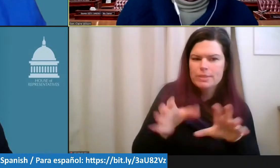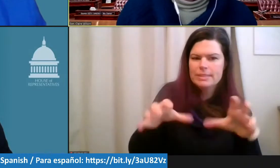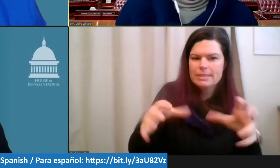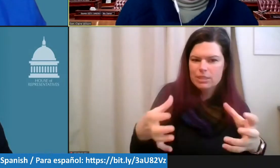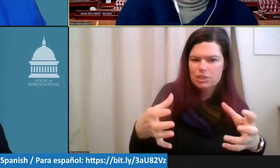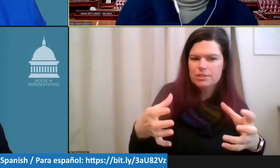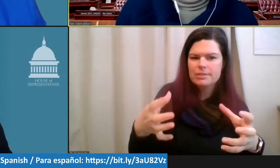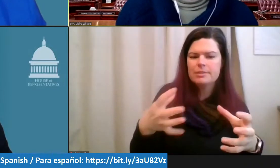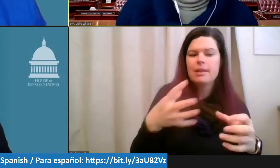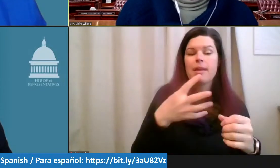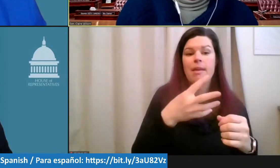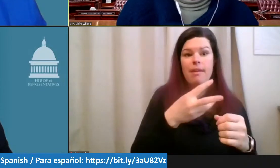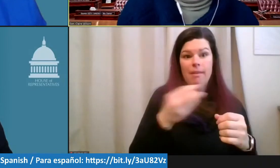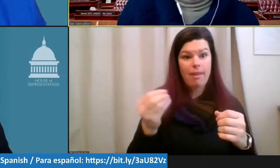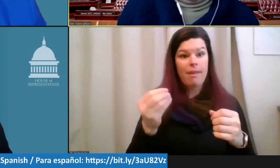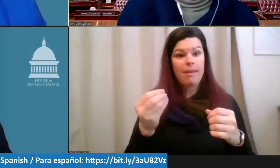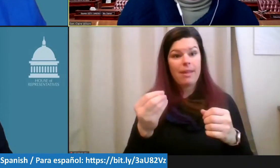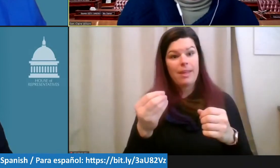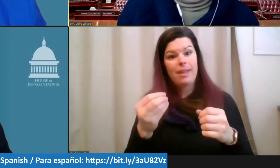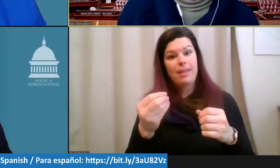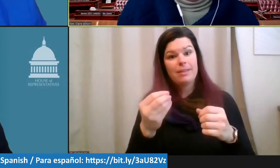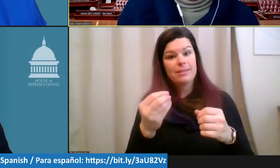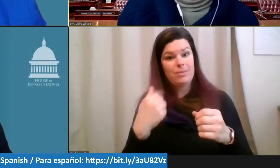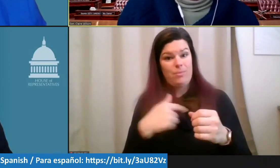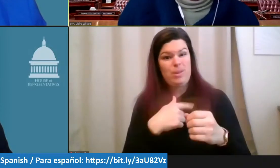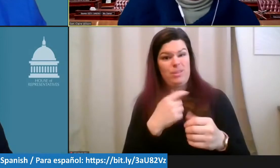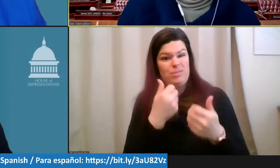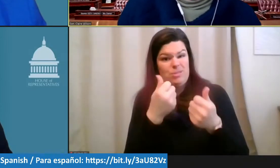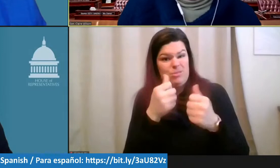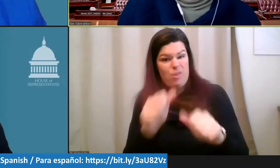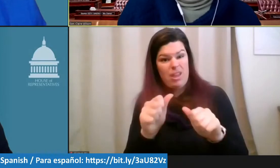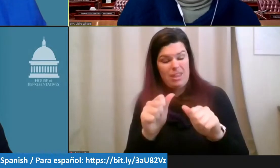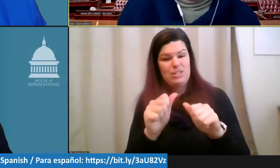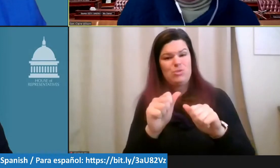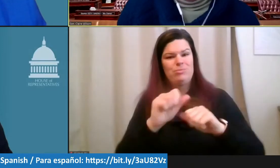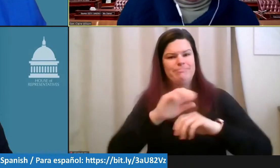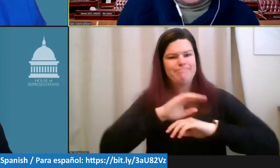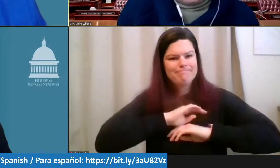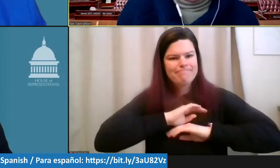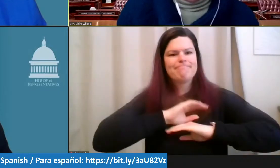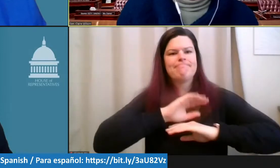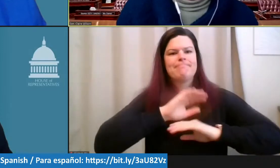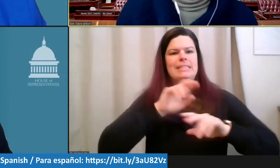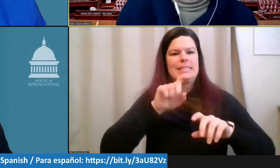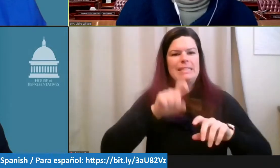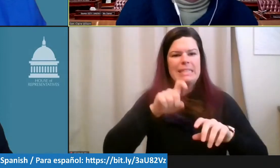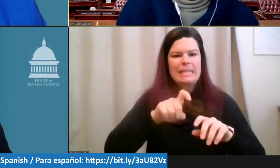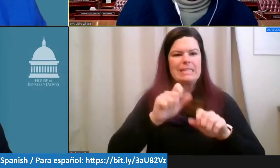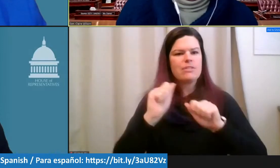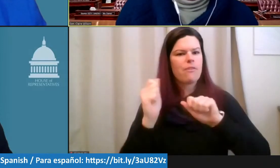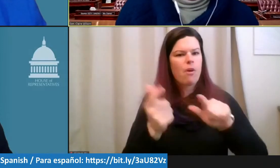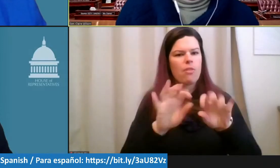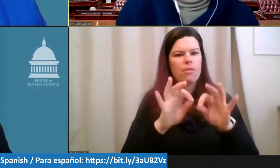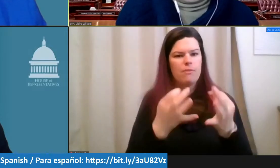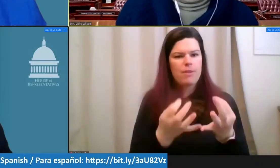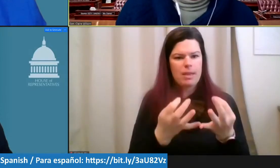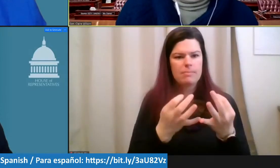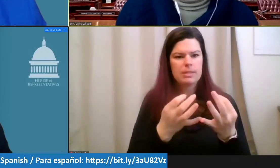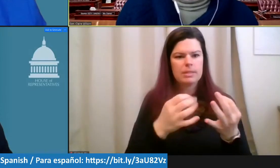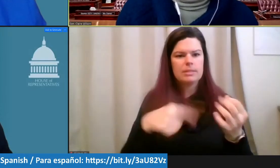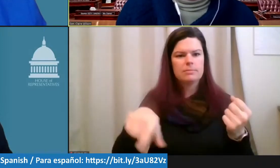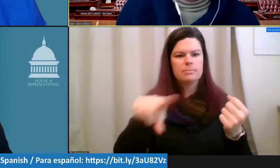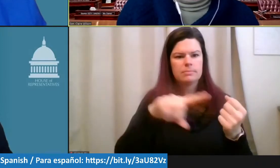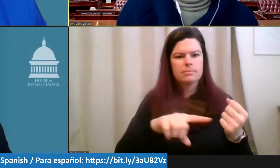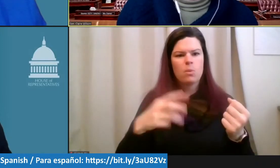interim to really try to meet the needs of the families across Washington state, for me